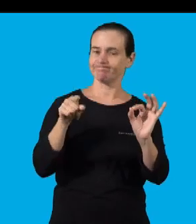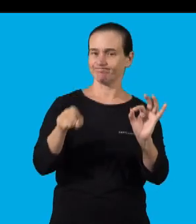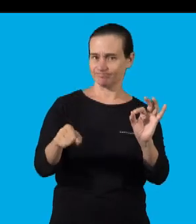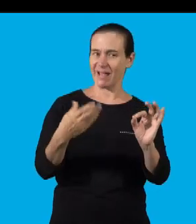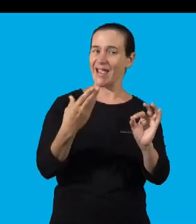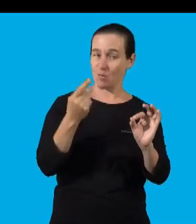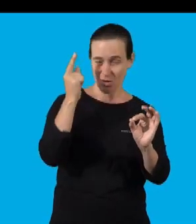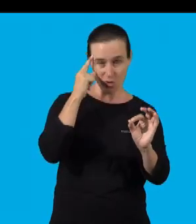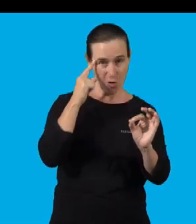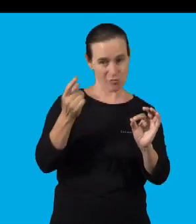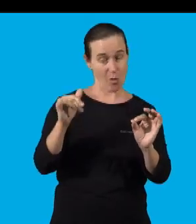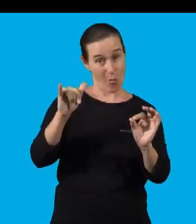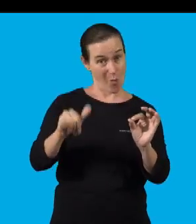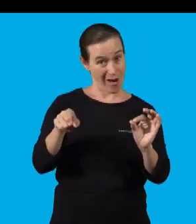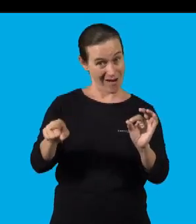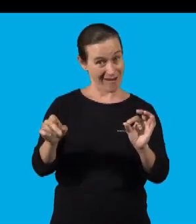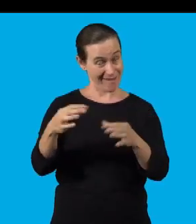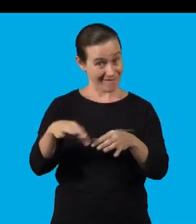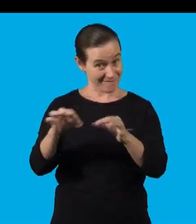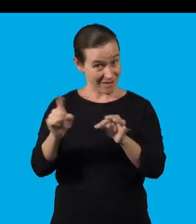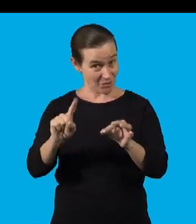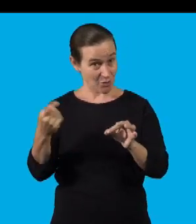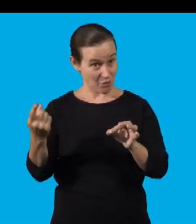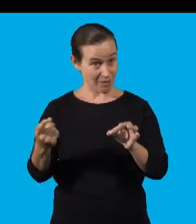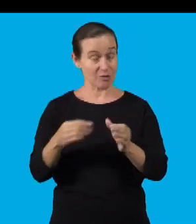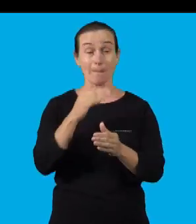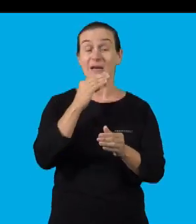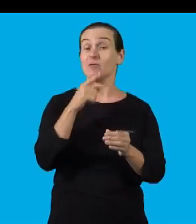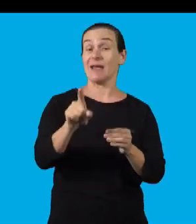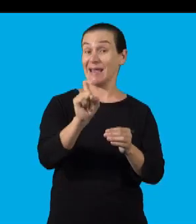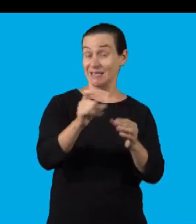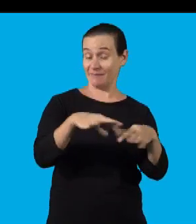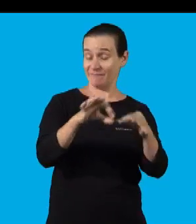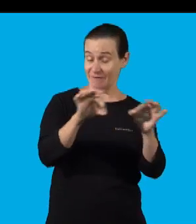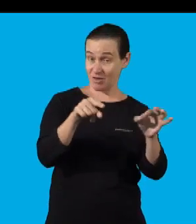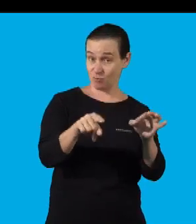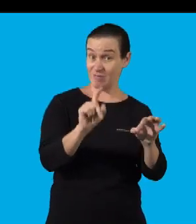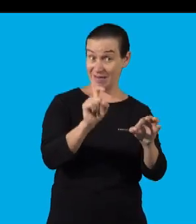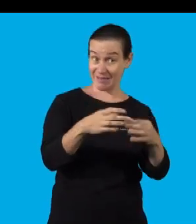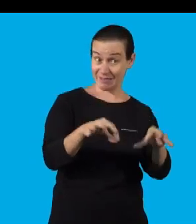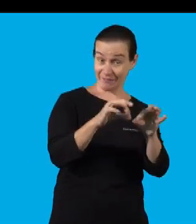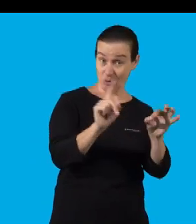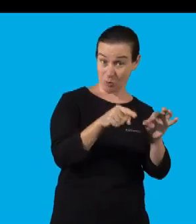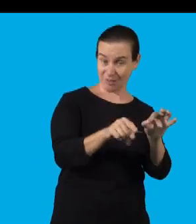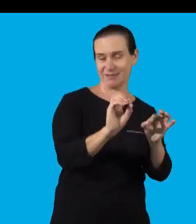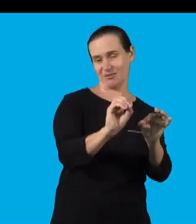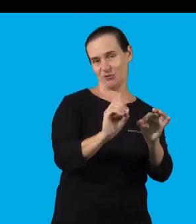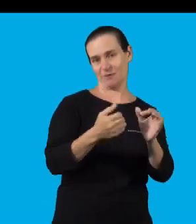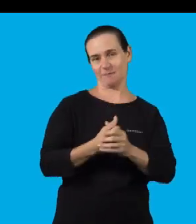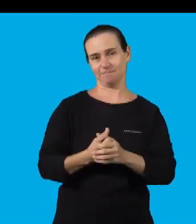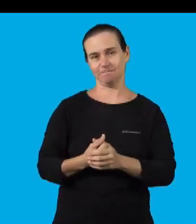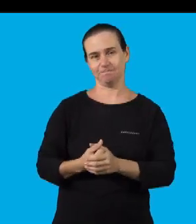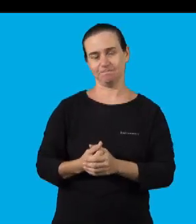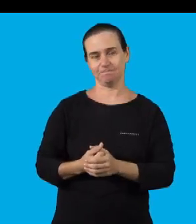know something about the coordinates of A, and that is our x value. So our x value there is our